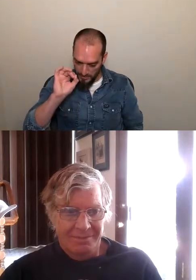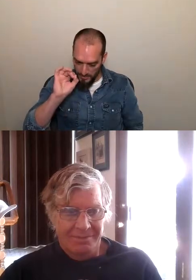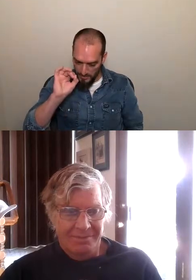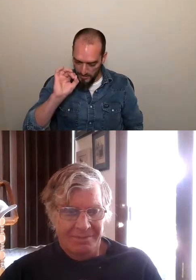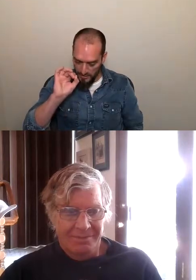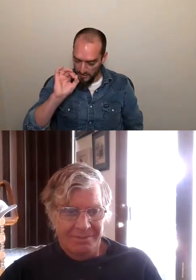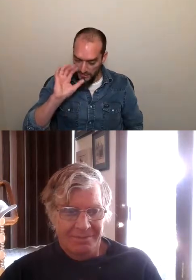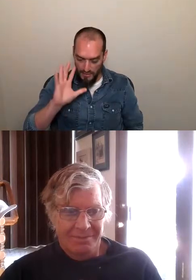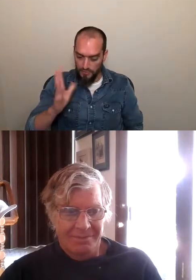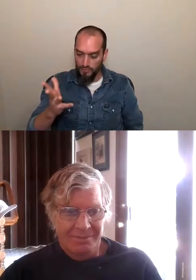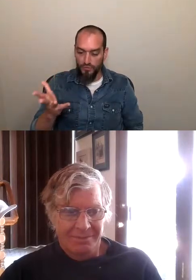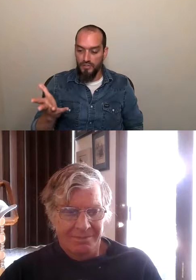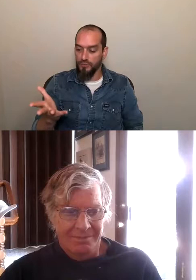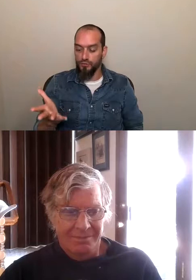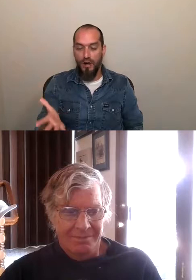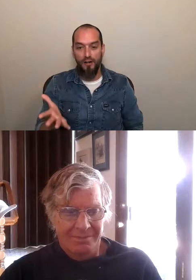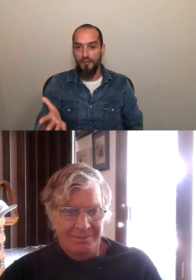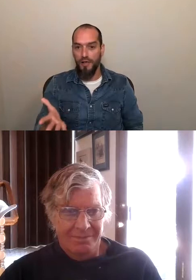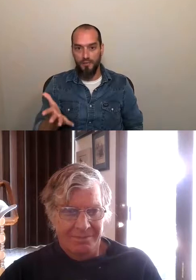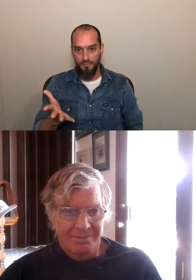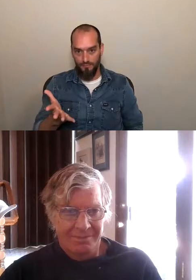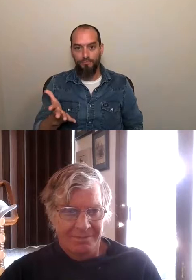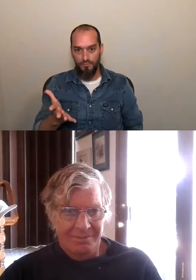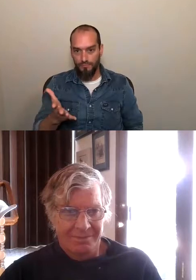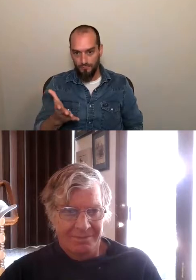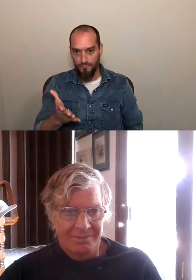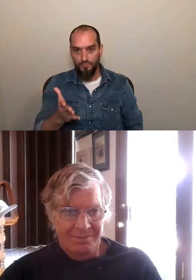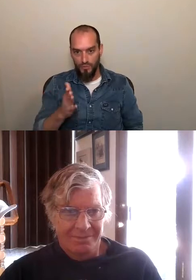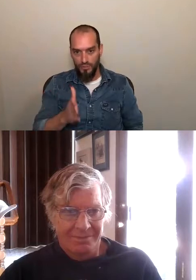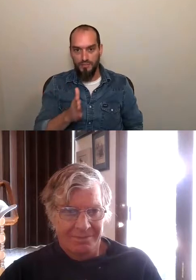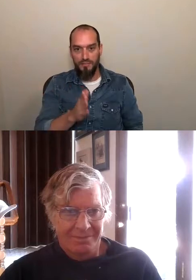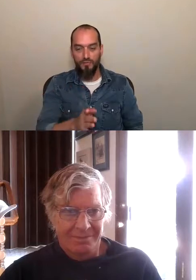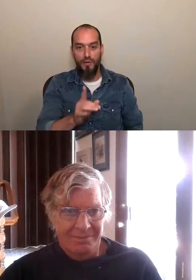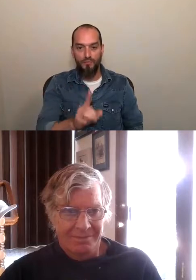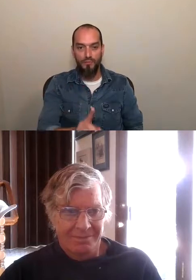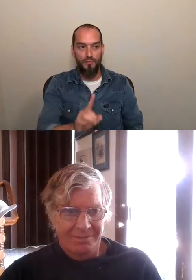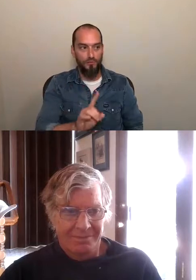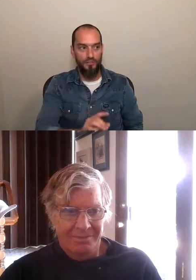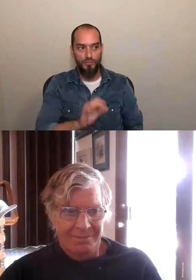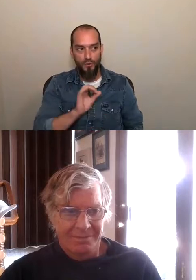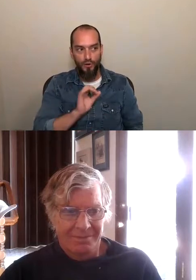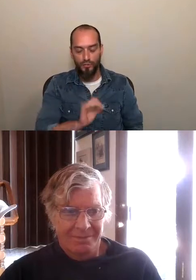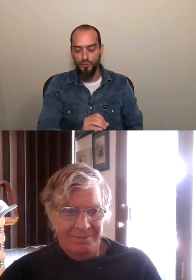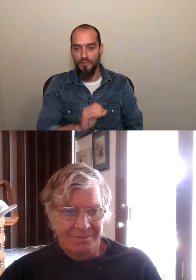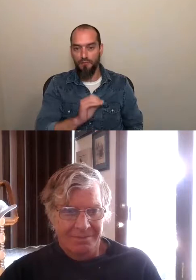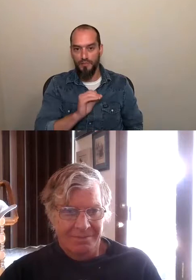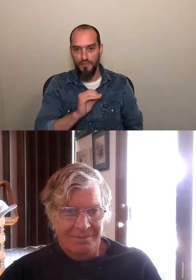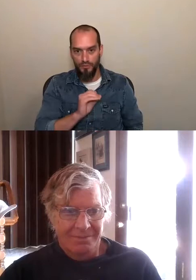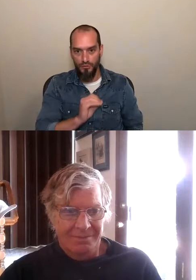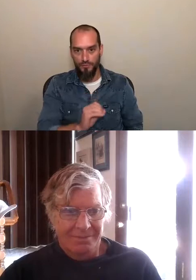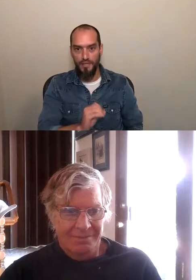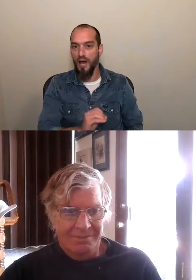And look, even if you're in a drier climate, the chances of you having a mold issue are